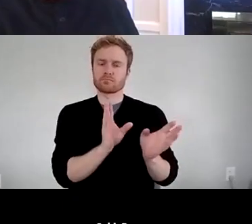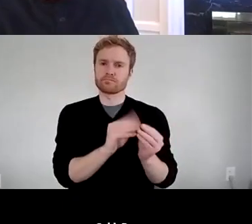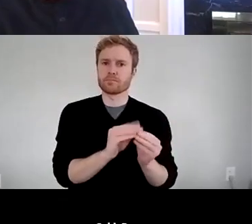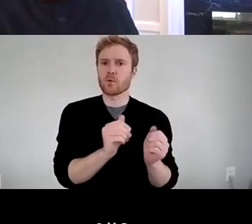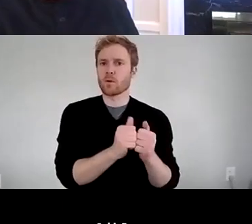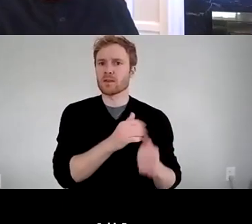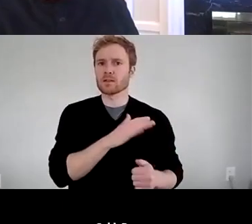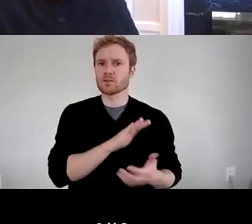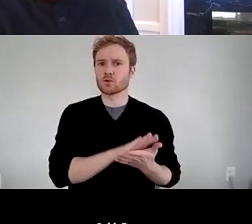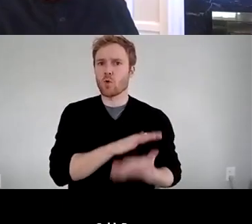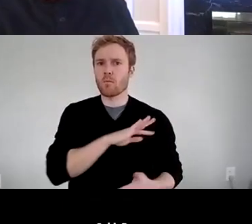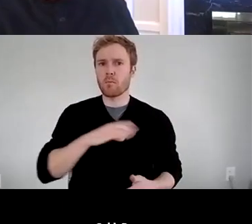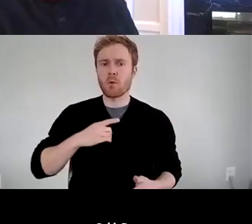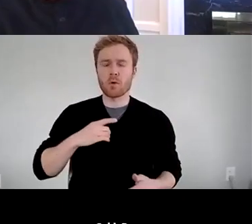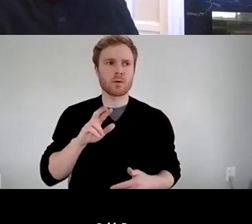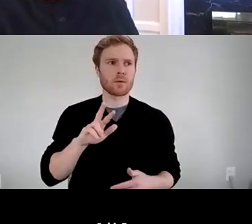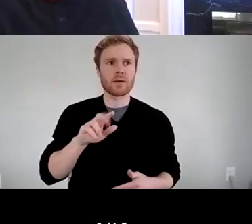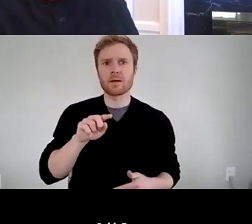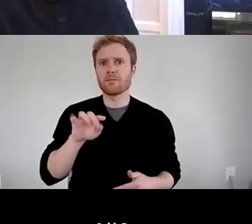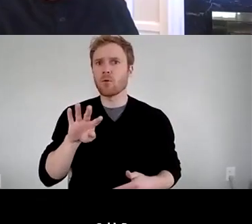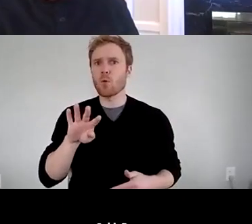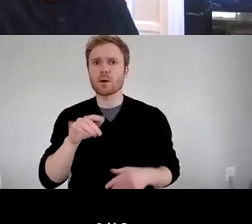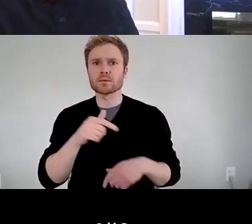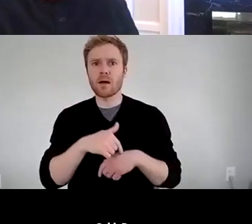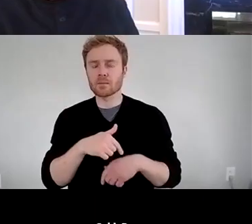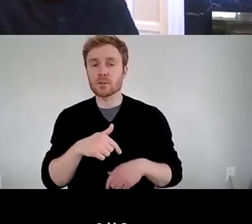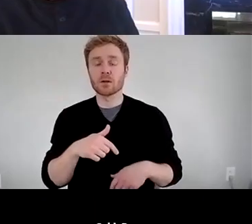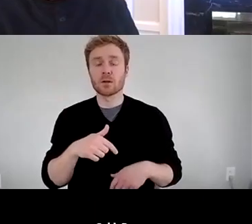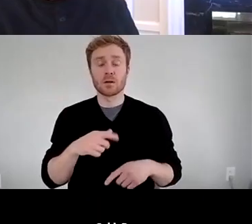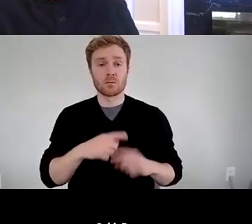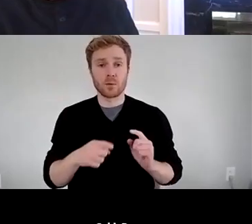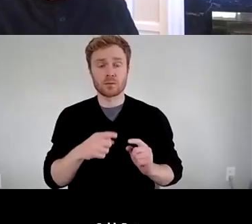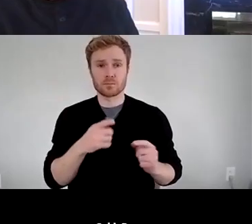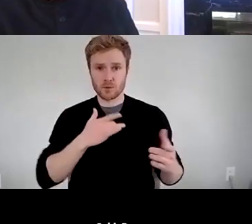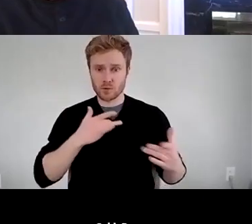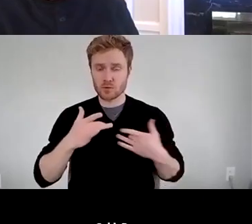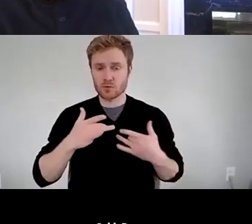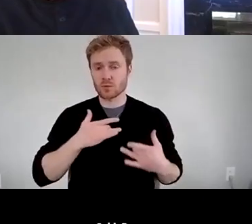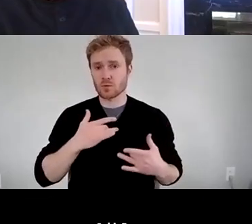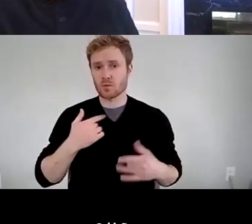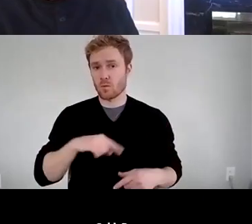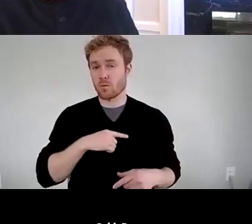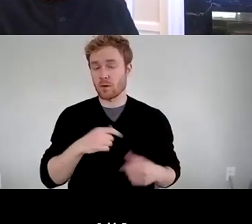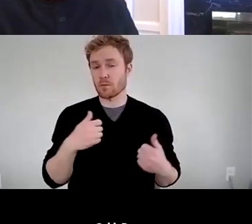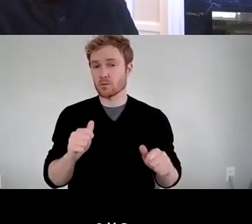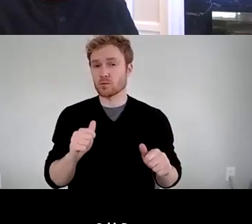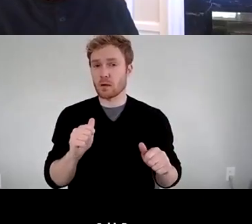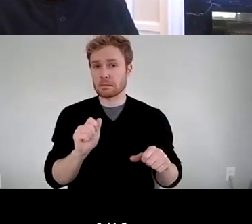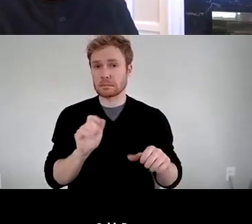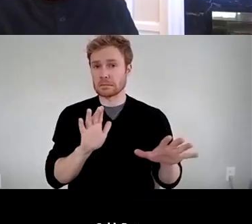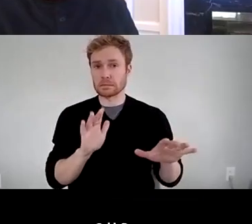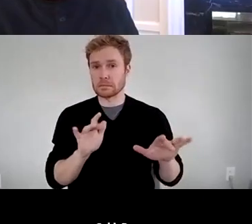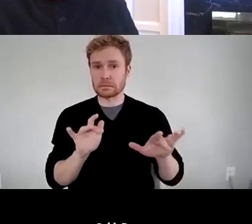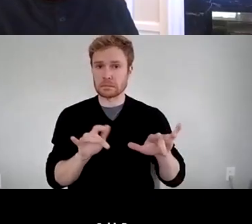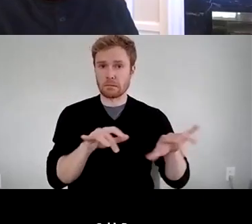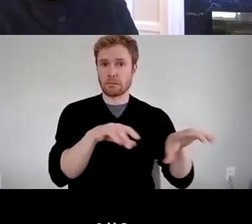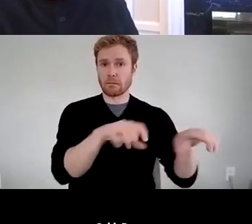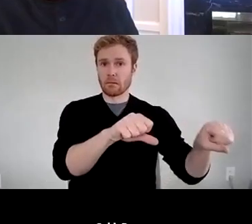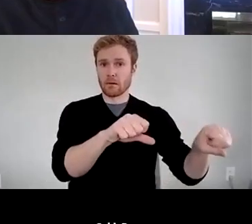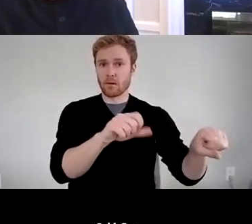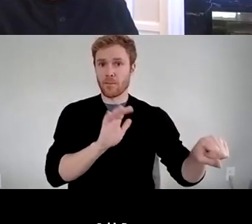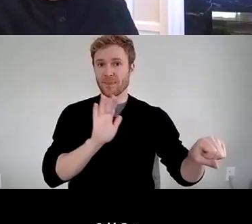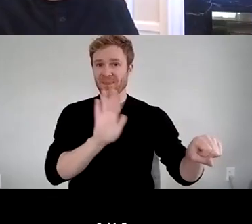she and I served on that educational sort of task force. I believe it was the first or second year that Mayor Peduto came in the